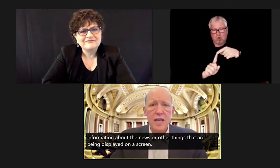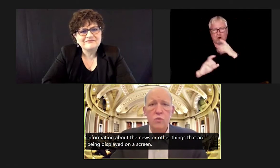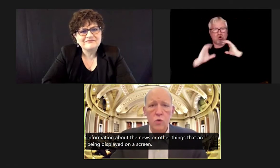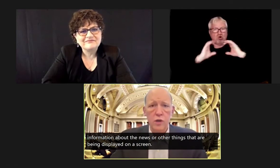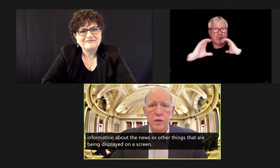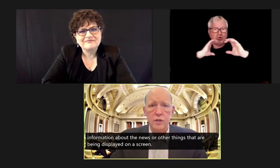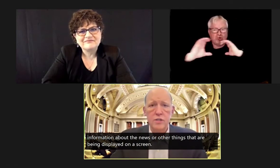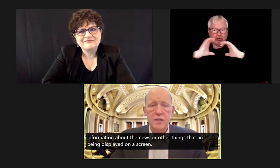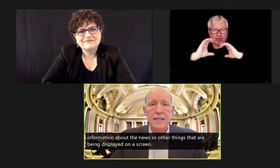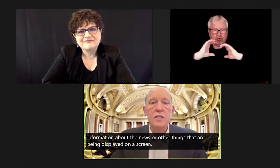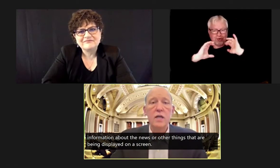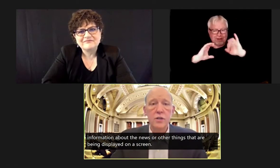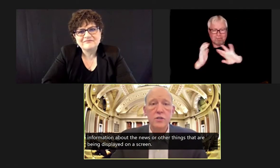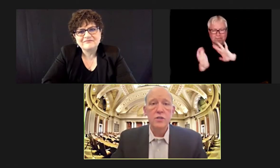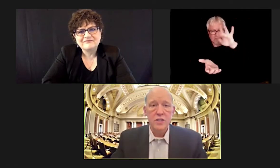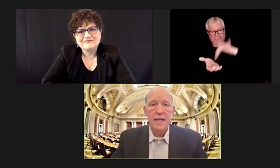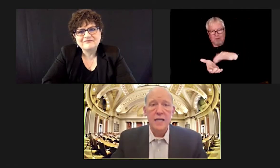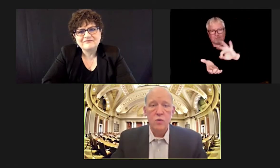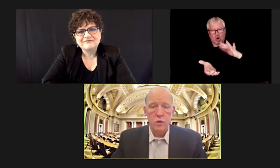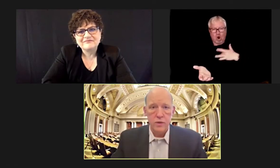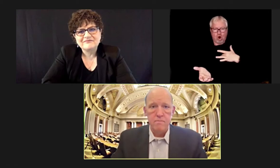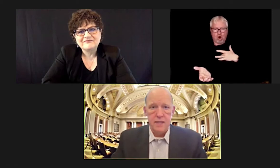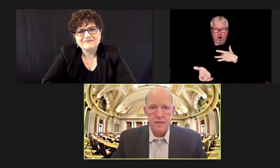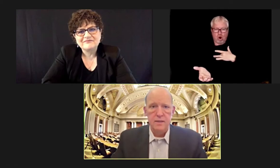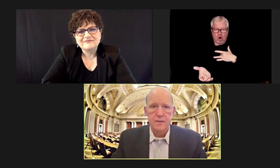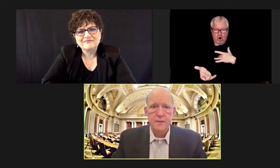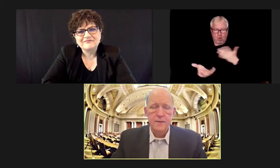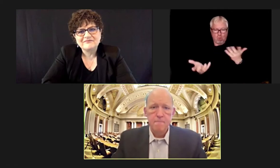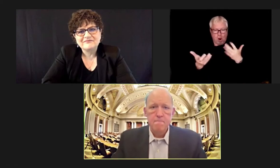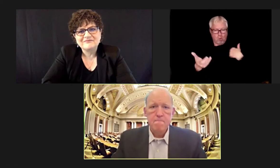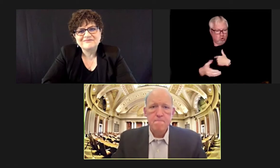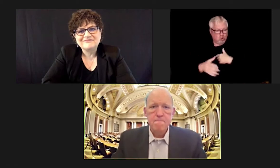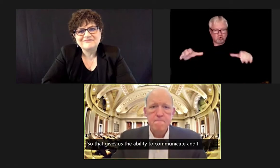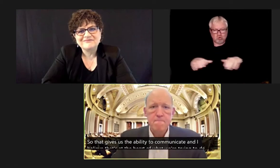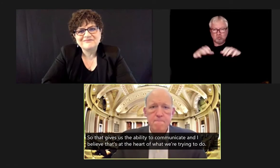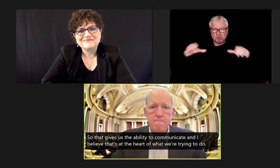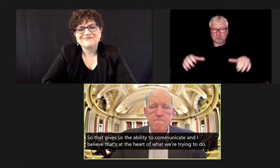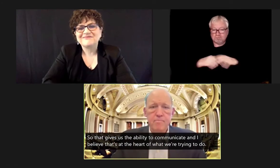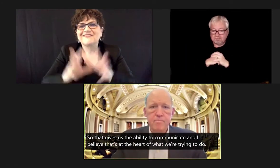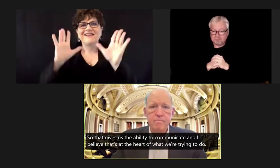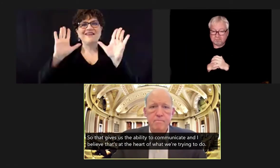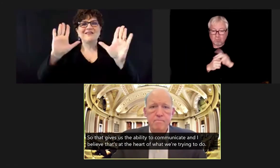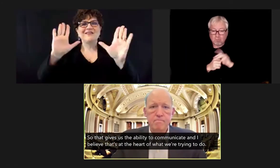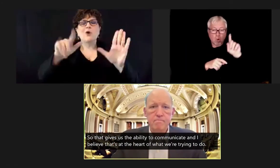just saying the words, it's understanding what we mean.